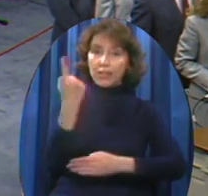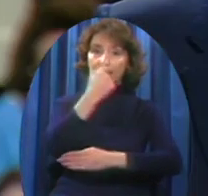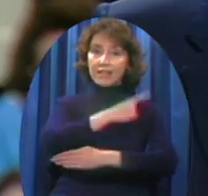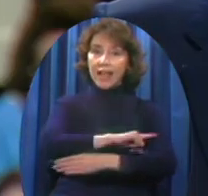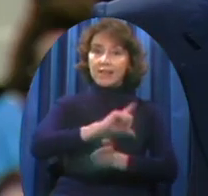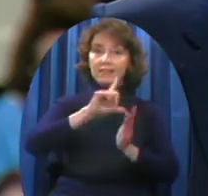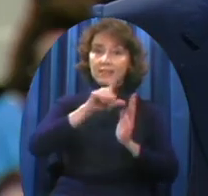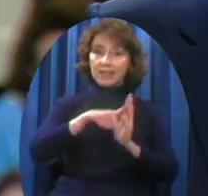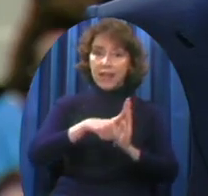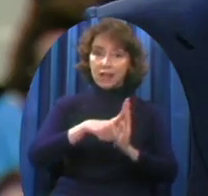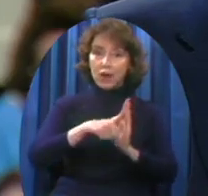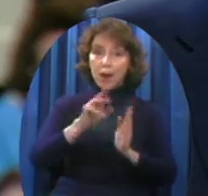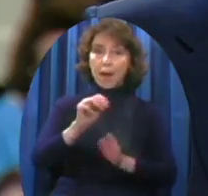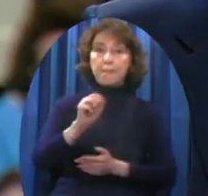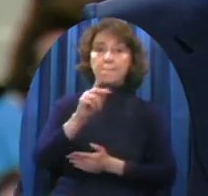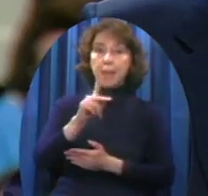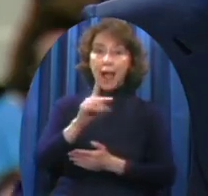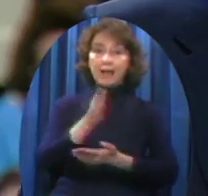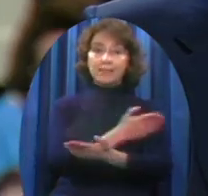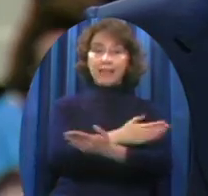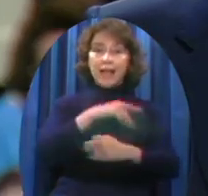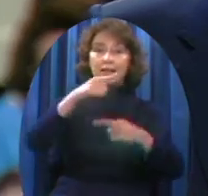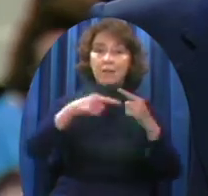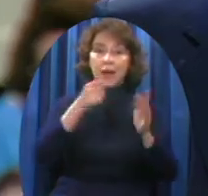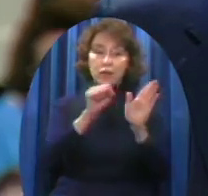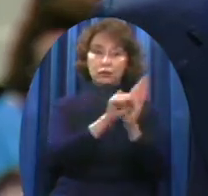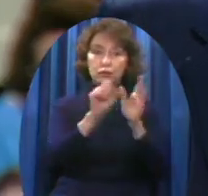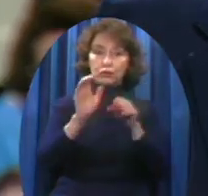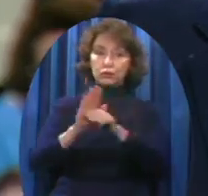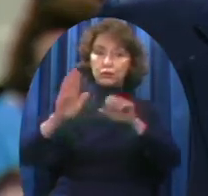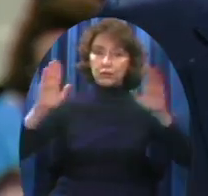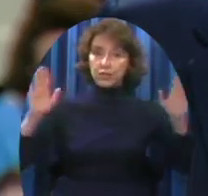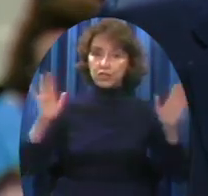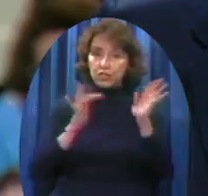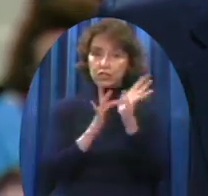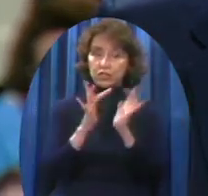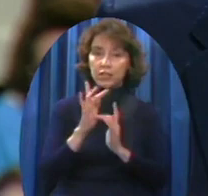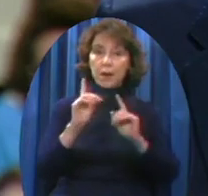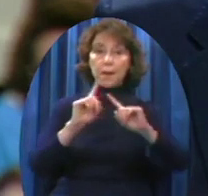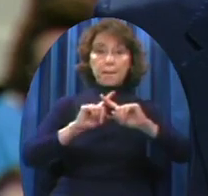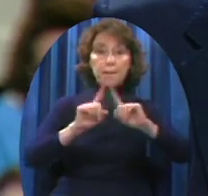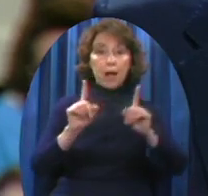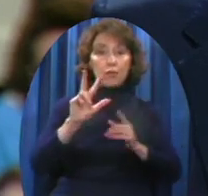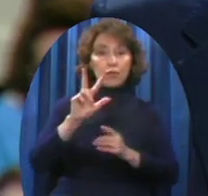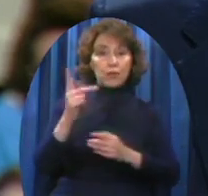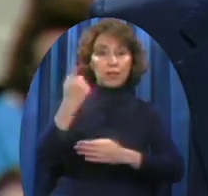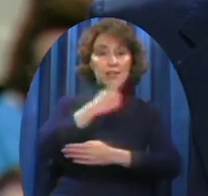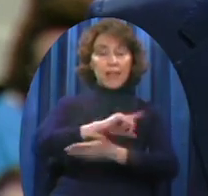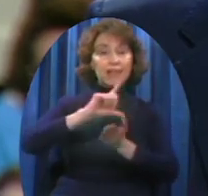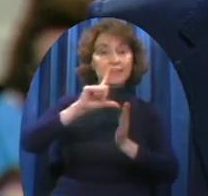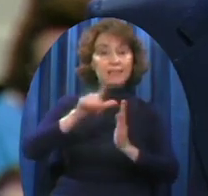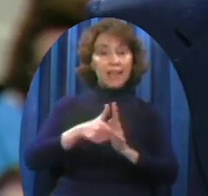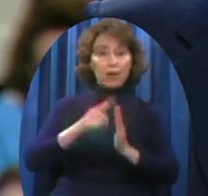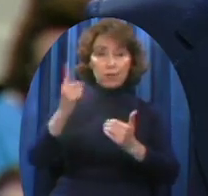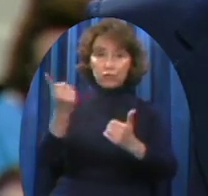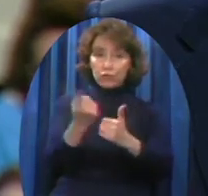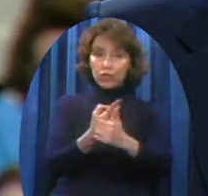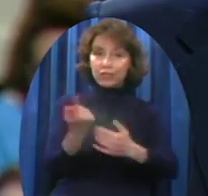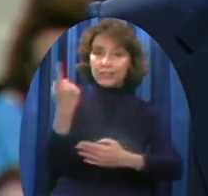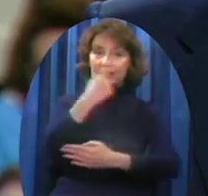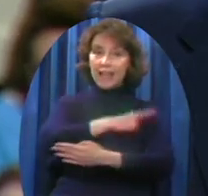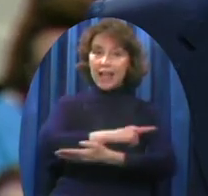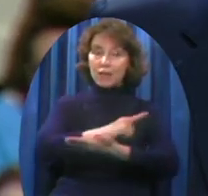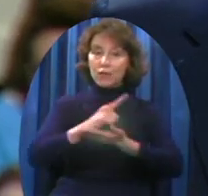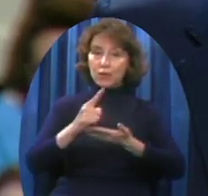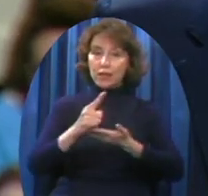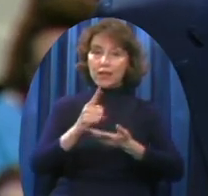about, 3 days later, as it dawned upon the first day of the week, Sunday, they came to the tomb and